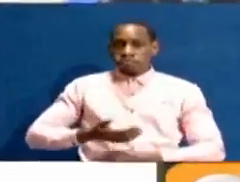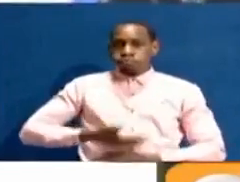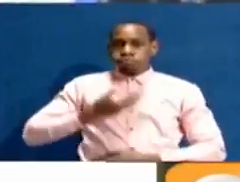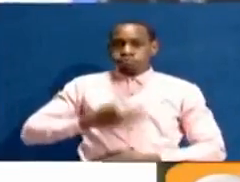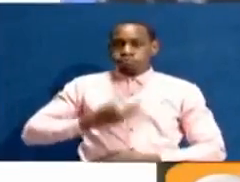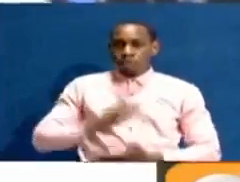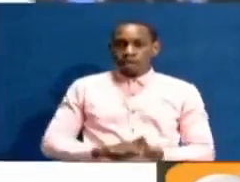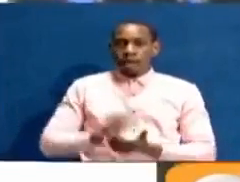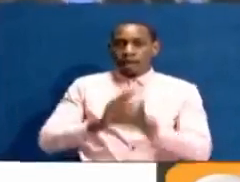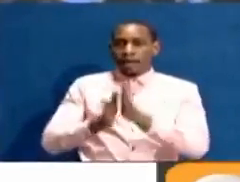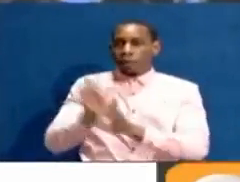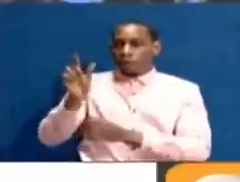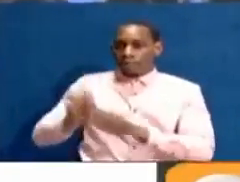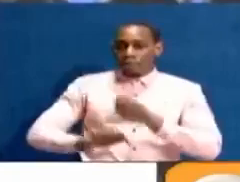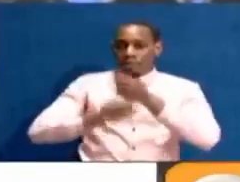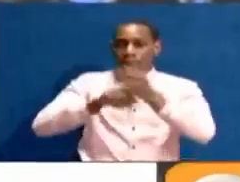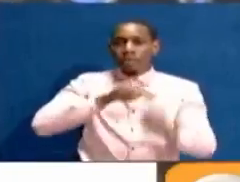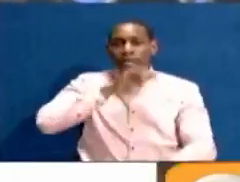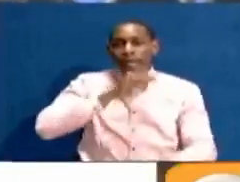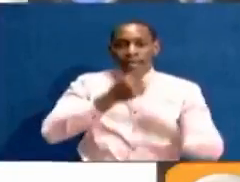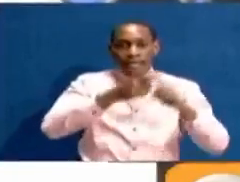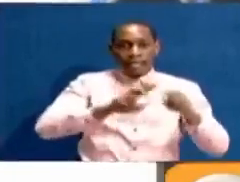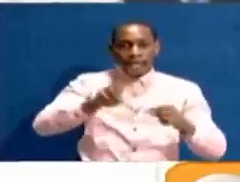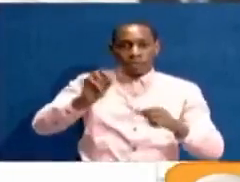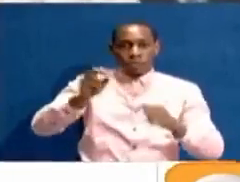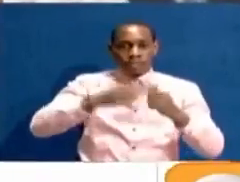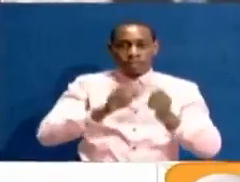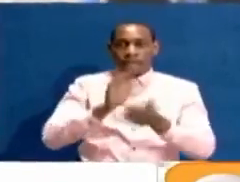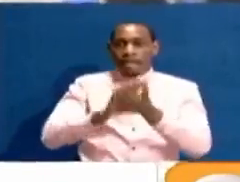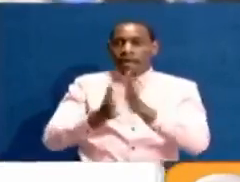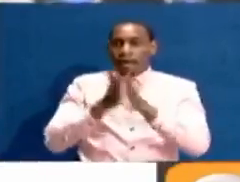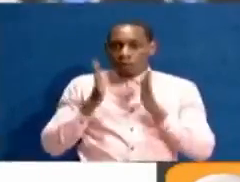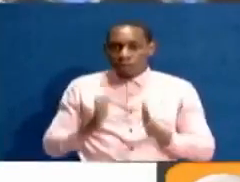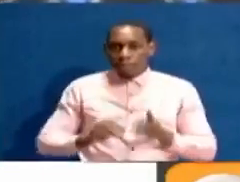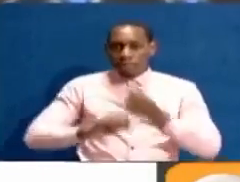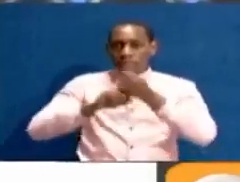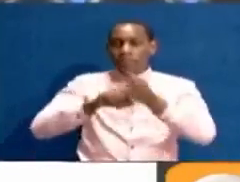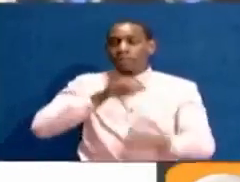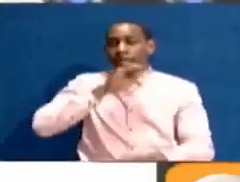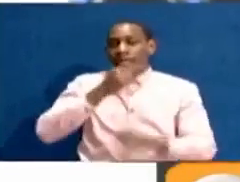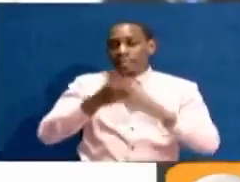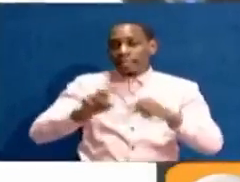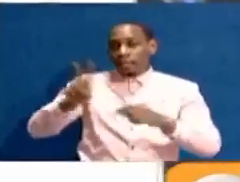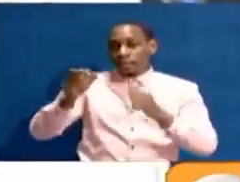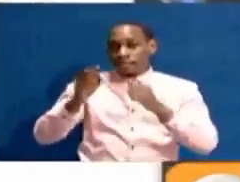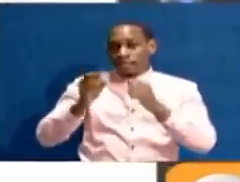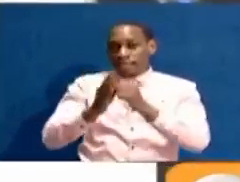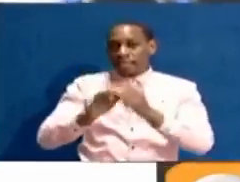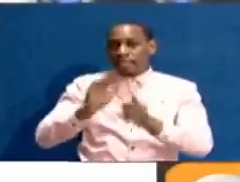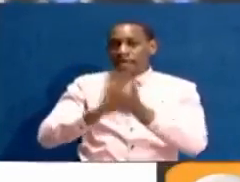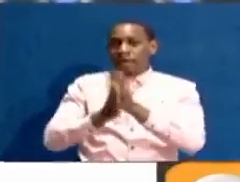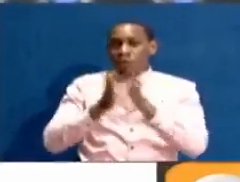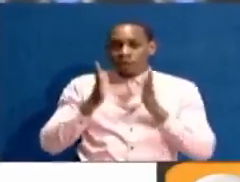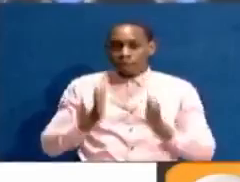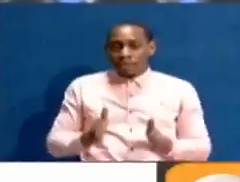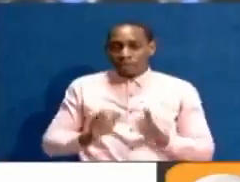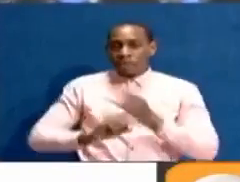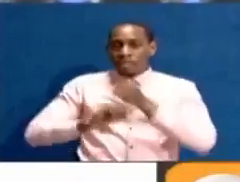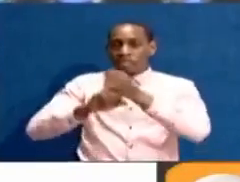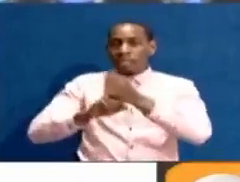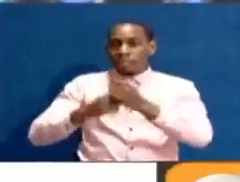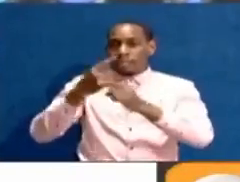Hakuna mtu aliendorse Baba 2007. Hakuna mtu aliendorse Baba 2013. Hakuna mtu Baba